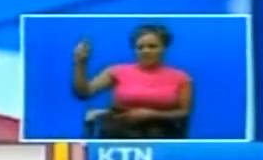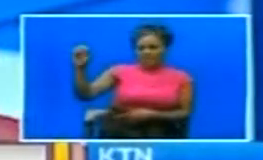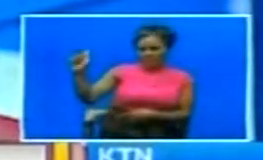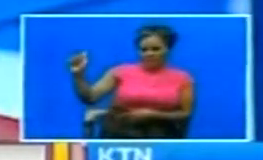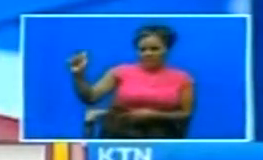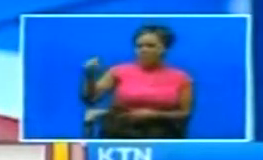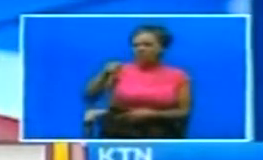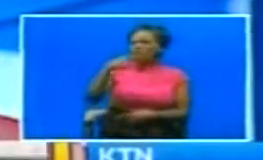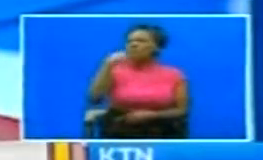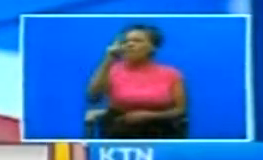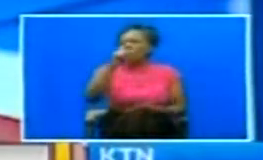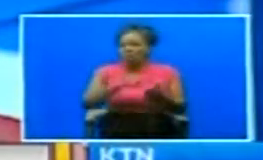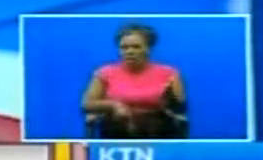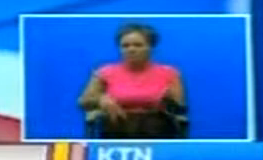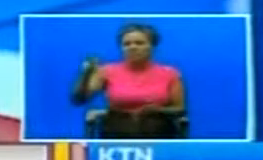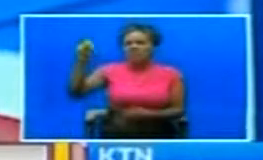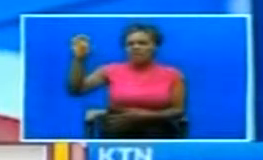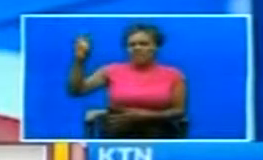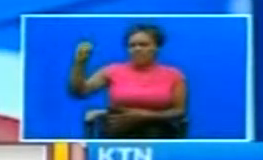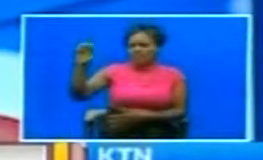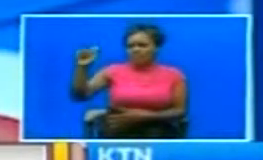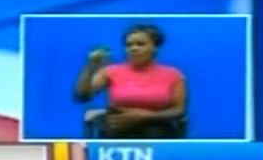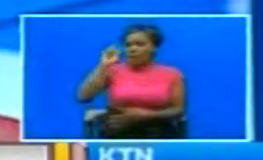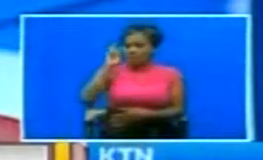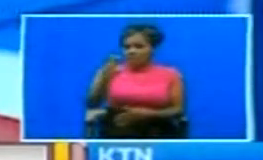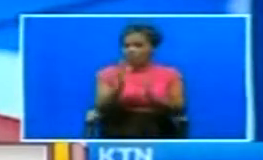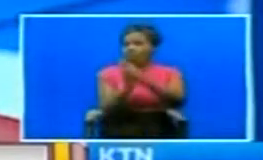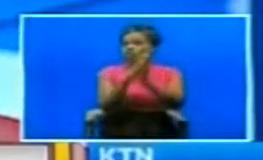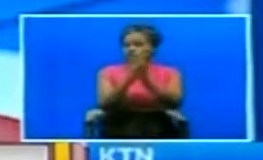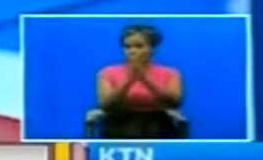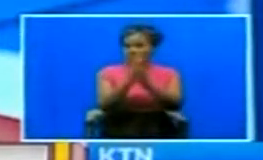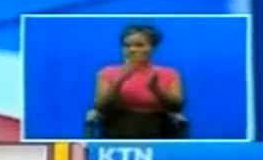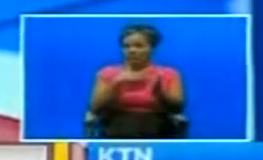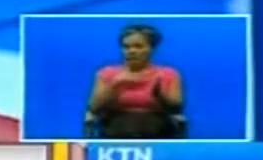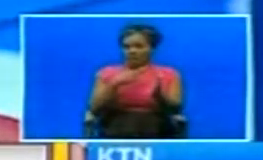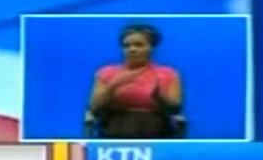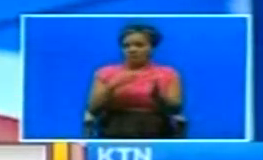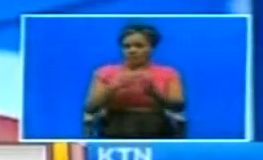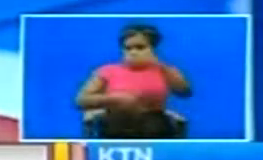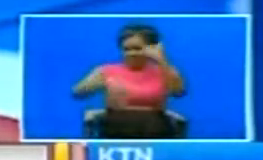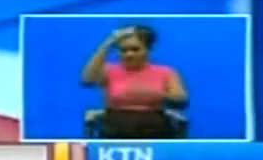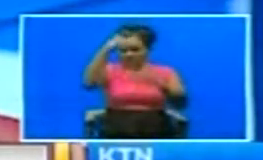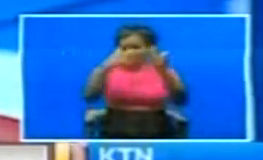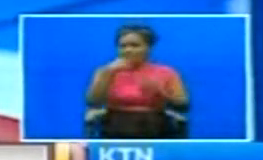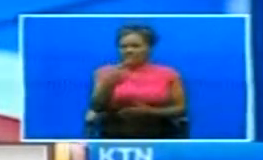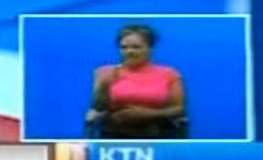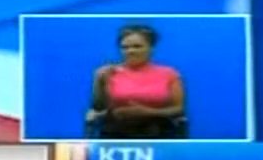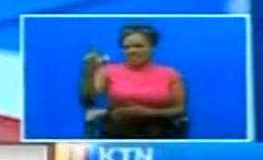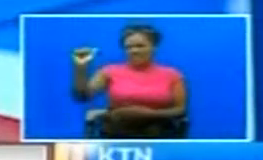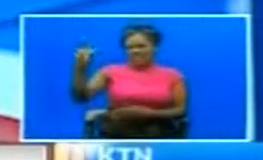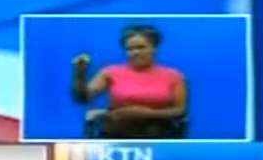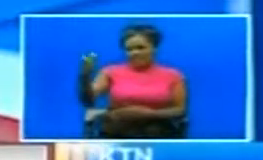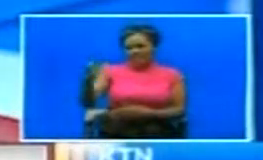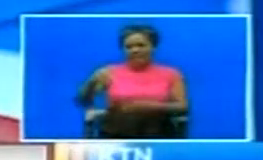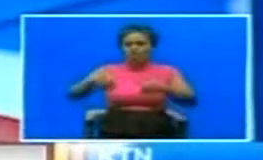docket, what should they be doing now? Because looking at that expose, they were very particular. Some experts were very particular that this lead is in the